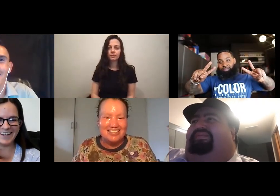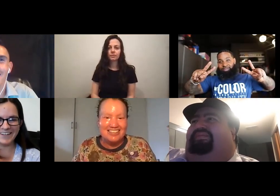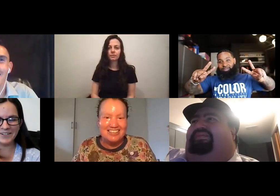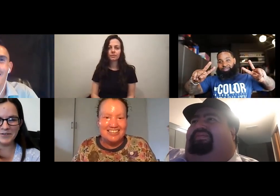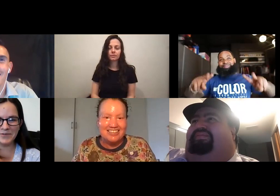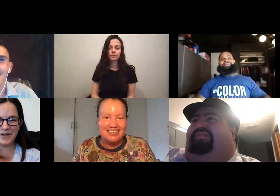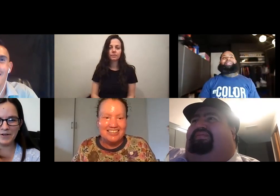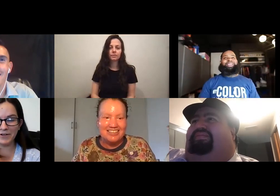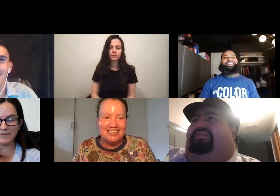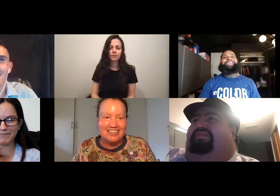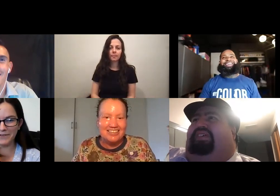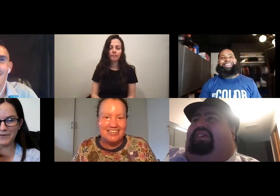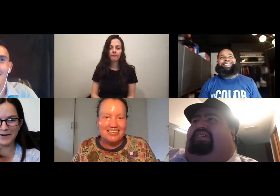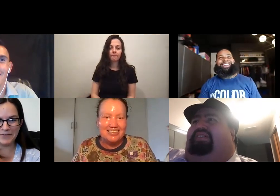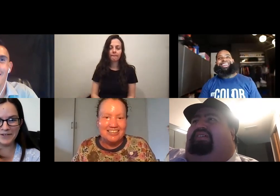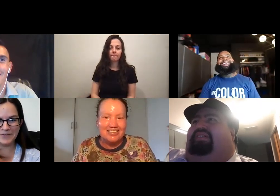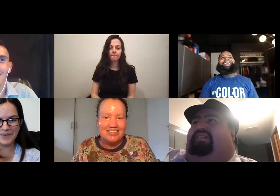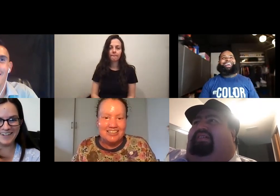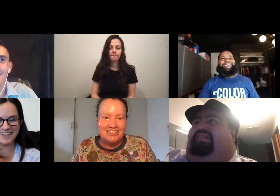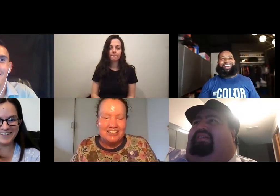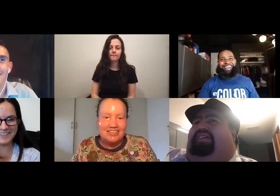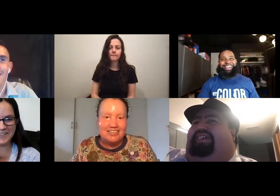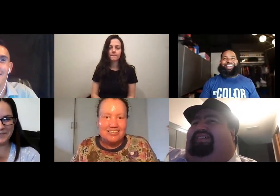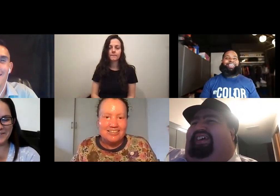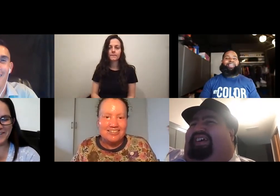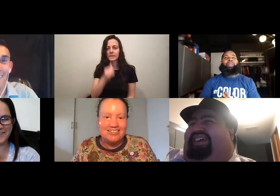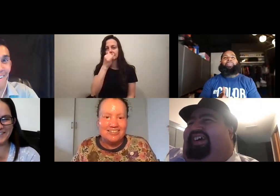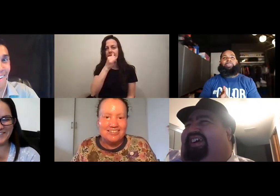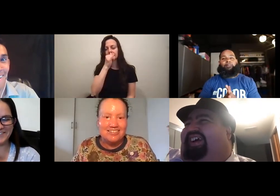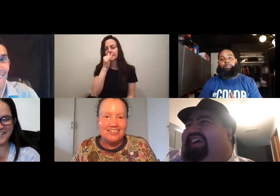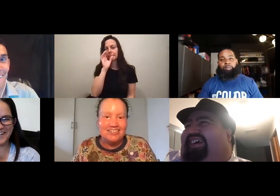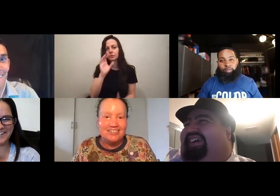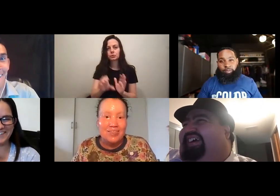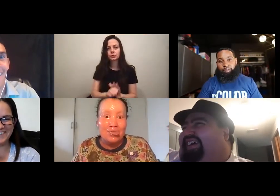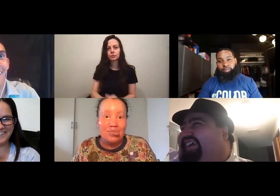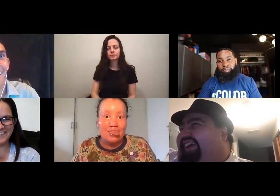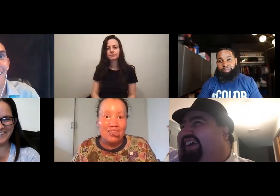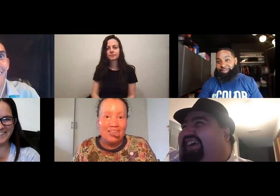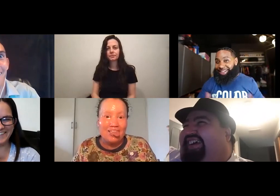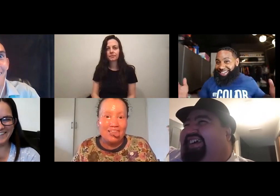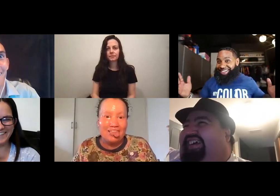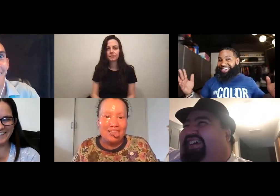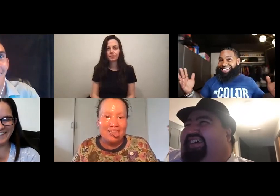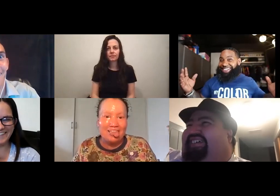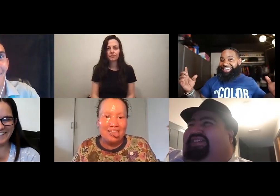Okay, and then I'll do one. You can do whatever you want. This is the goofy one. 3, 2, 1, go.